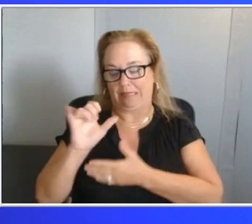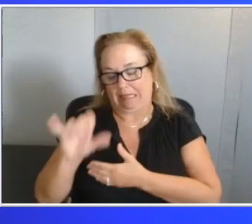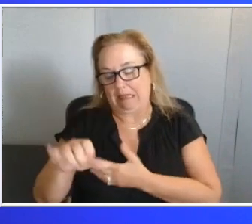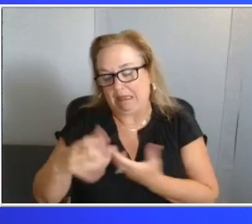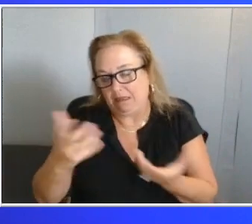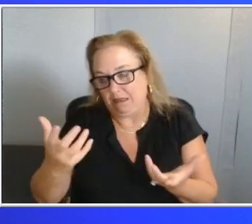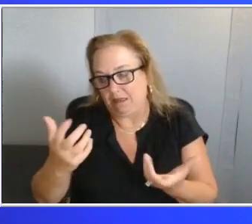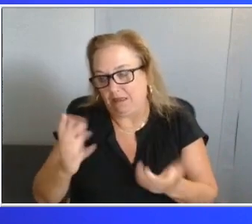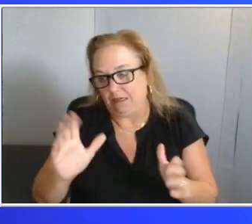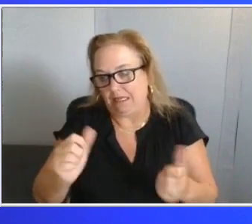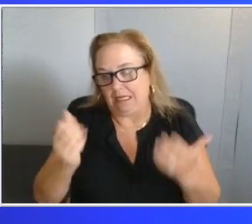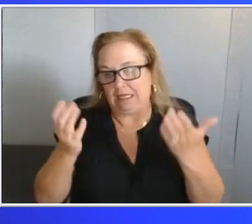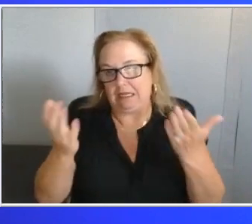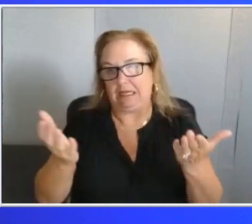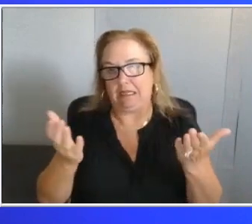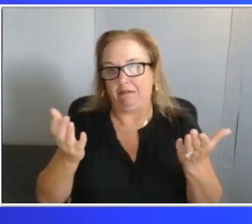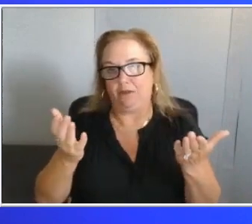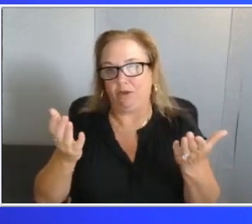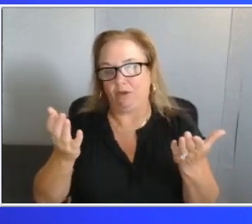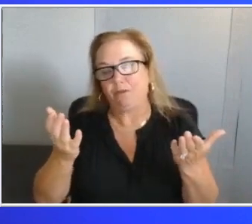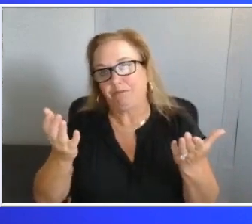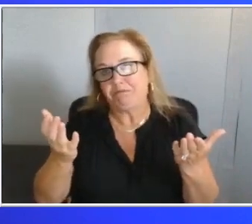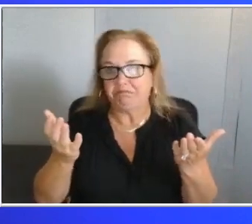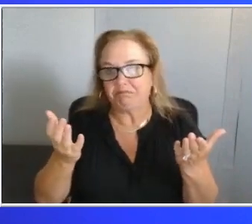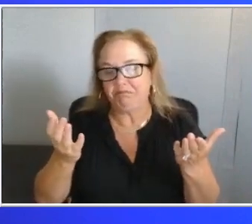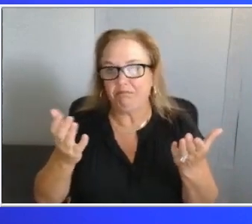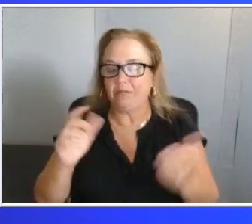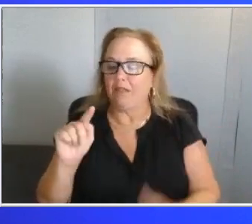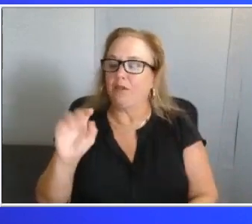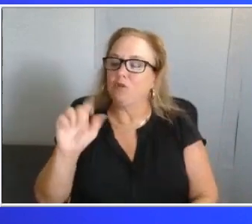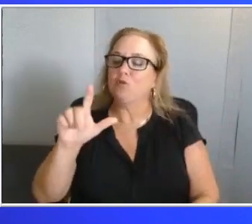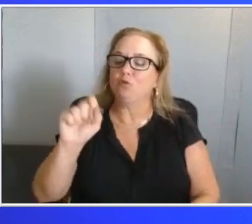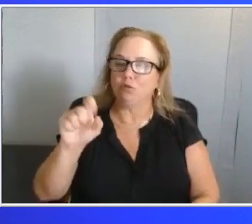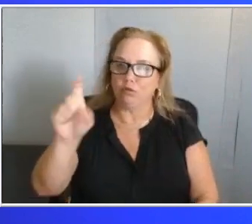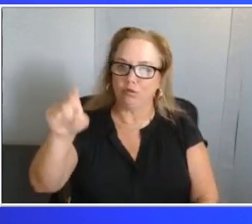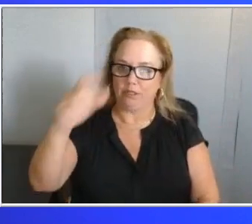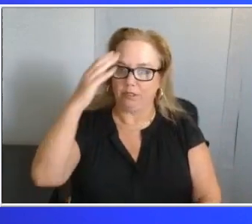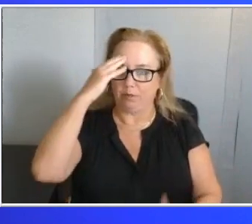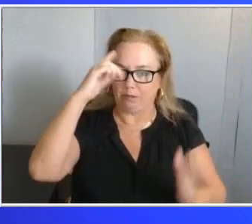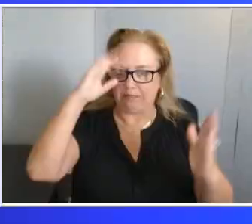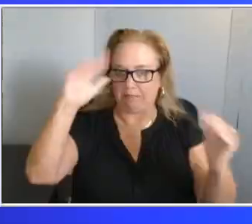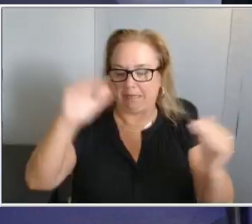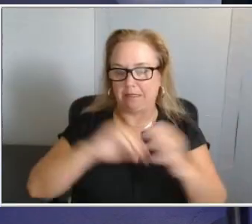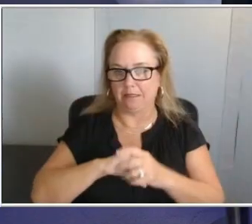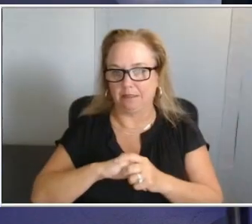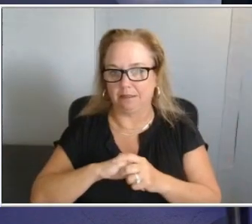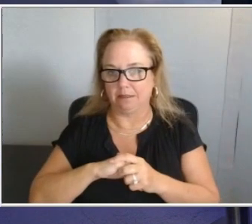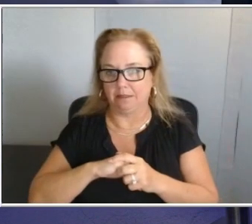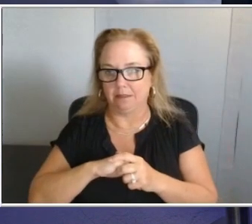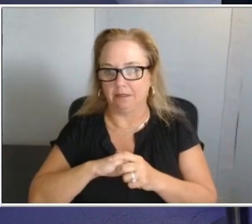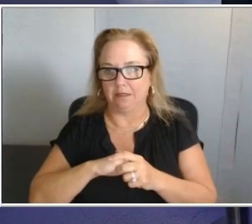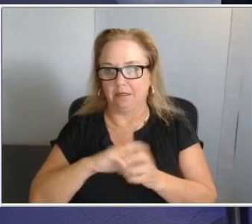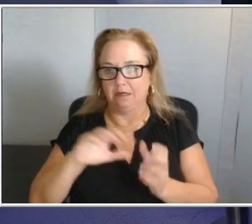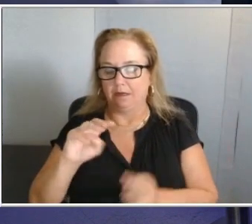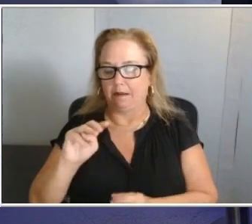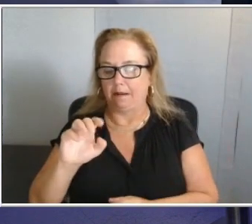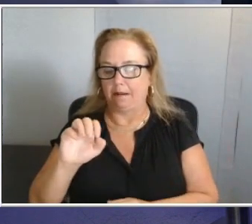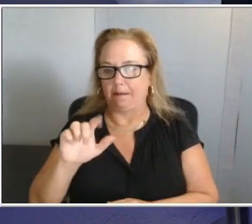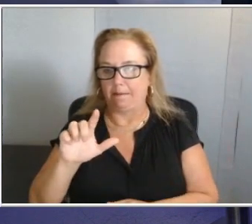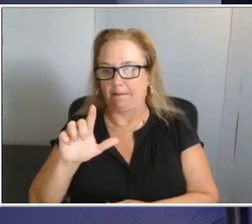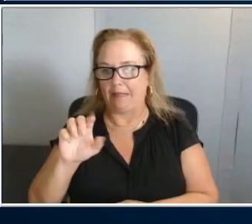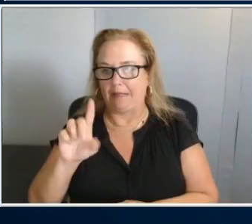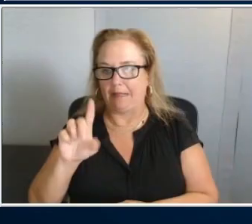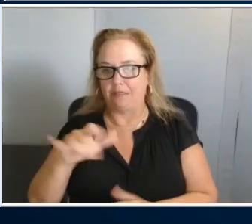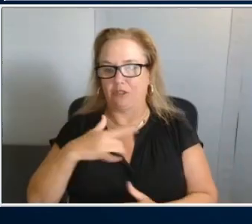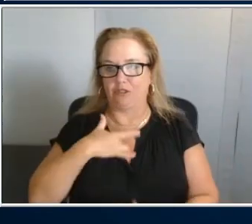you the tools to know what to expect. Right. And Melody said she felt so